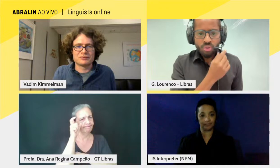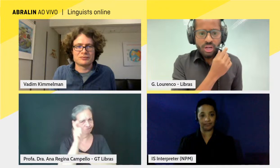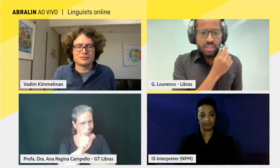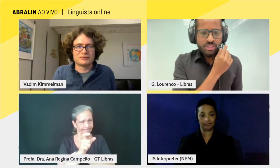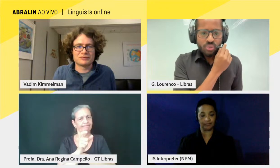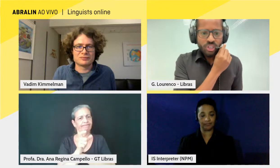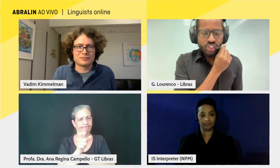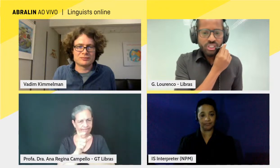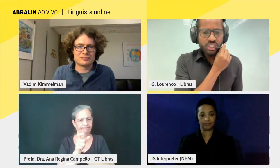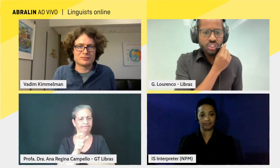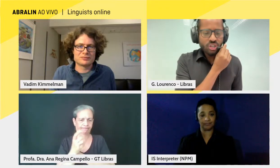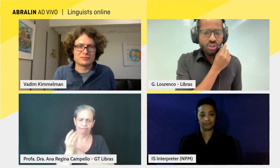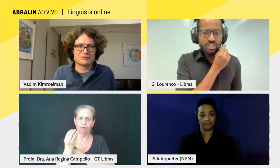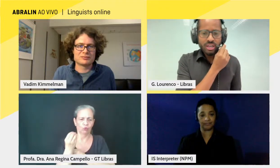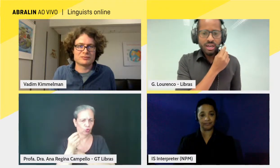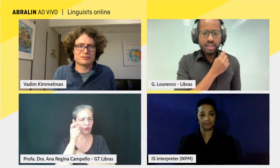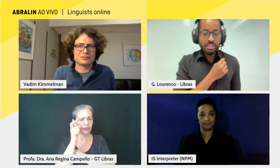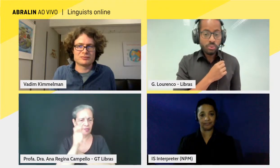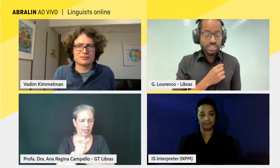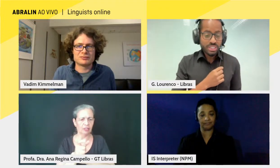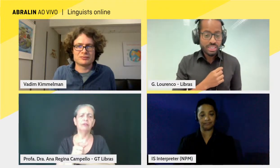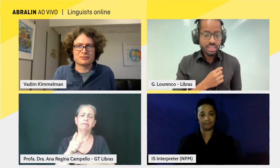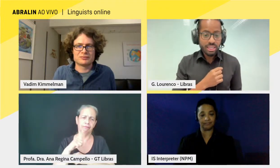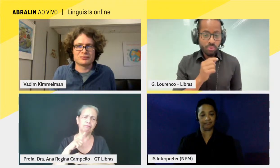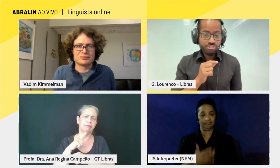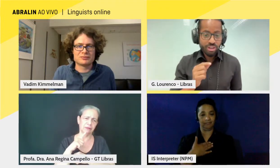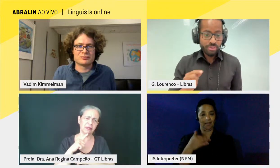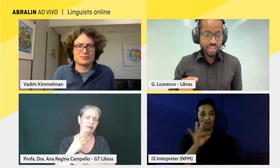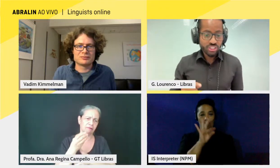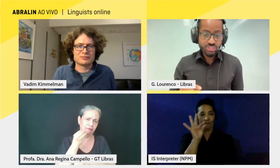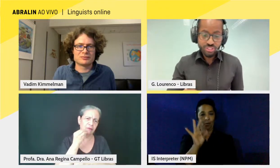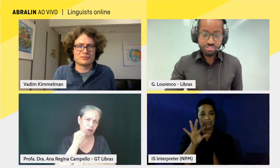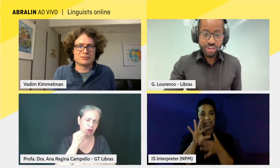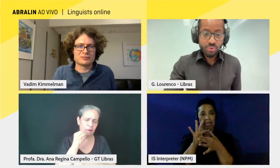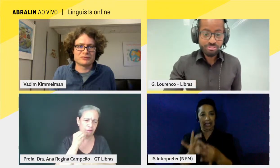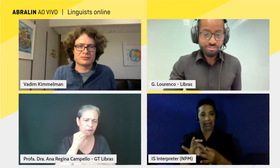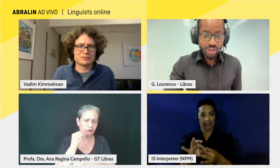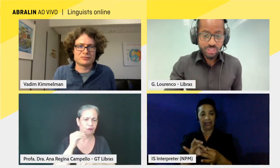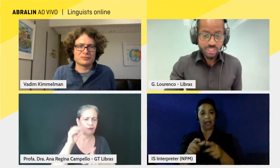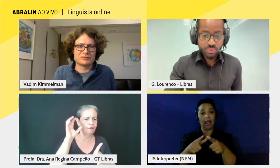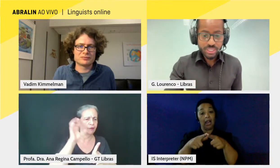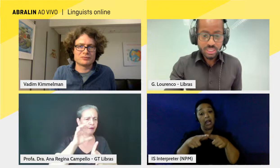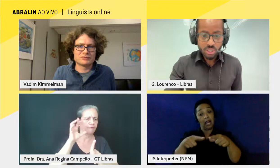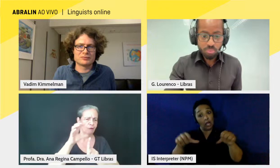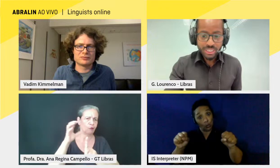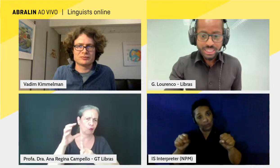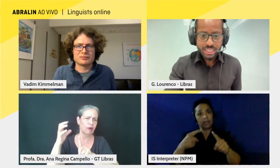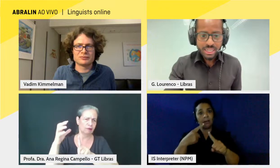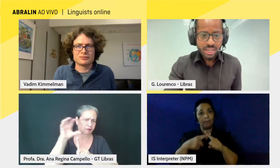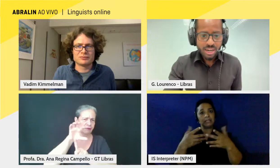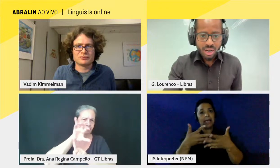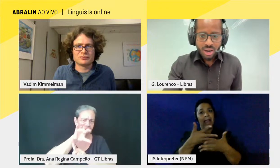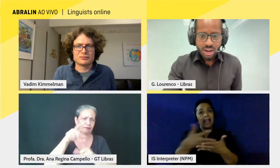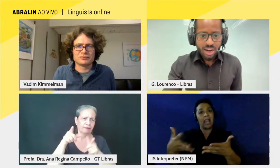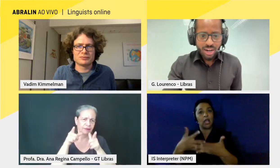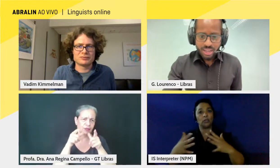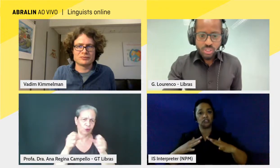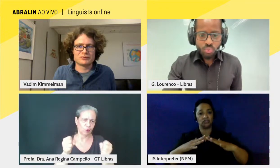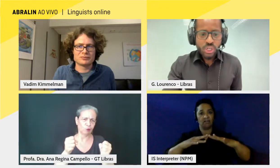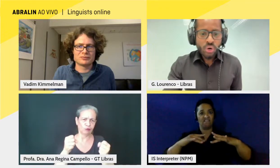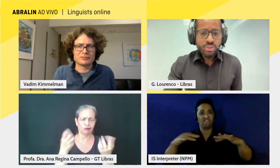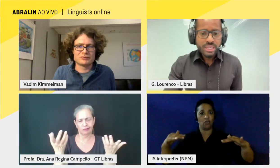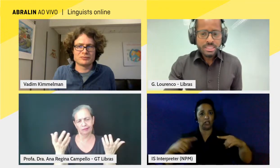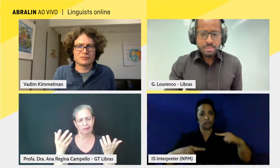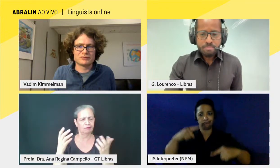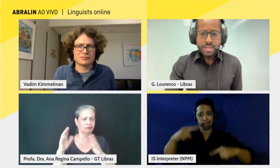So this question is on linguistic and language variation. This is a very, very interesting topic. And